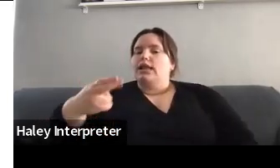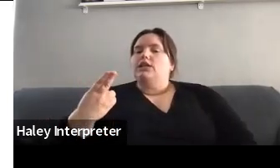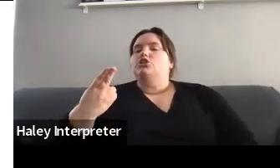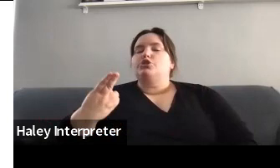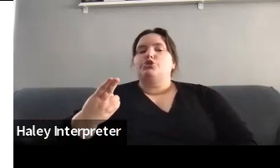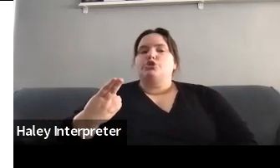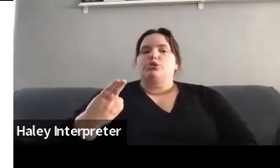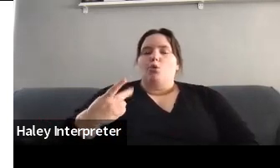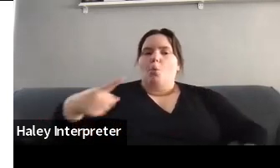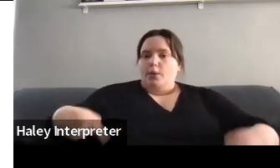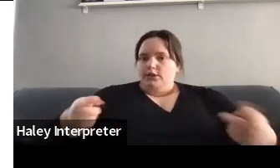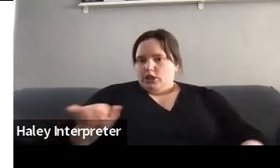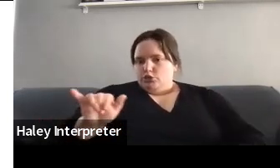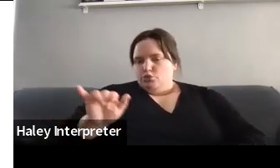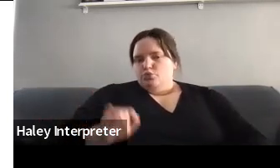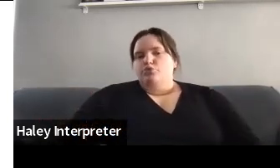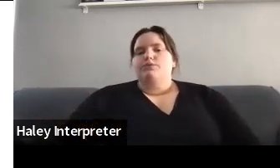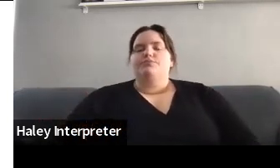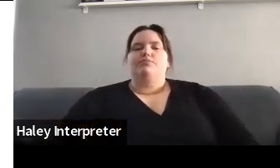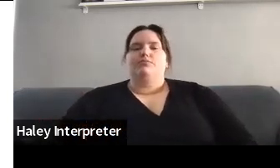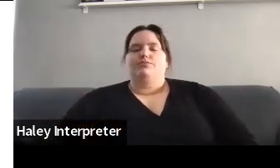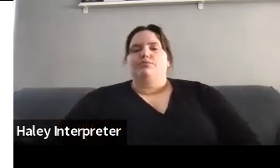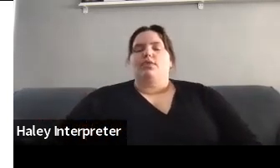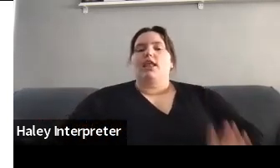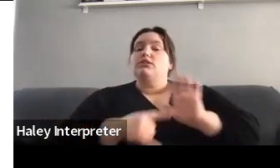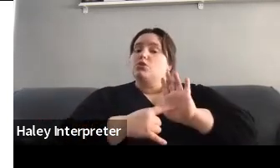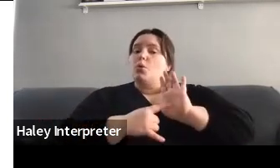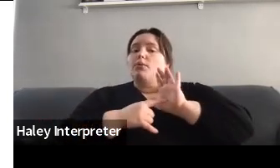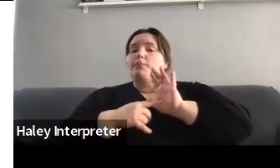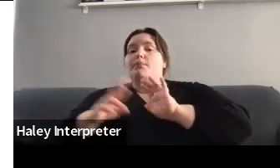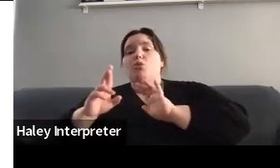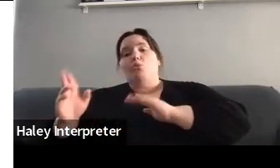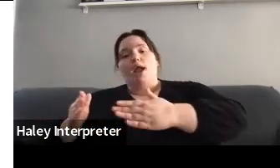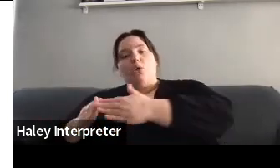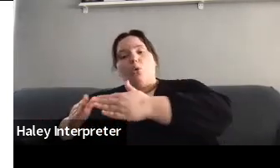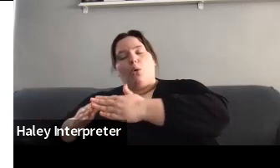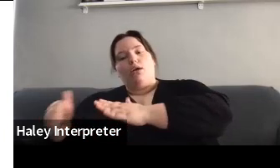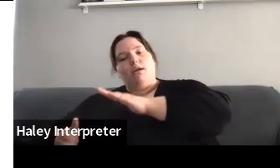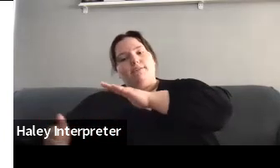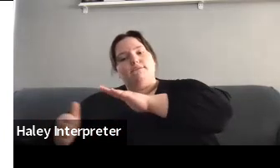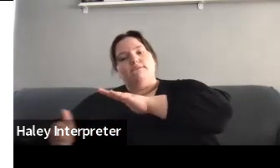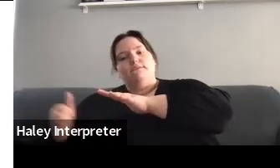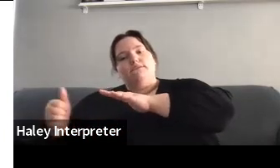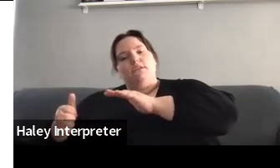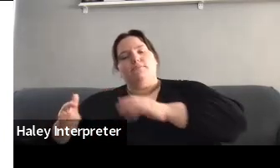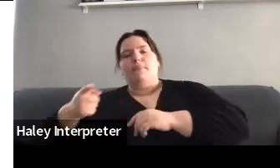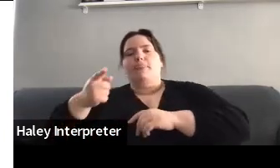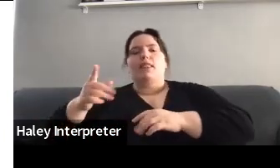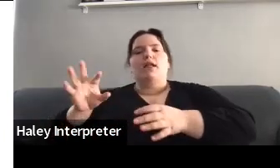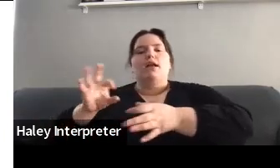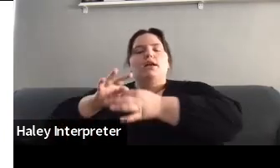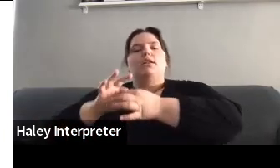you can see, for example, in the lower right hand corner is an attachment that clamps